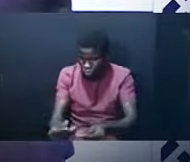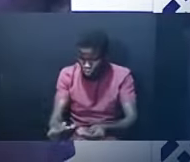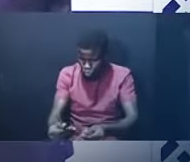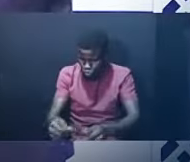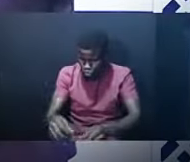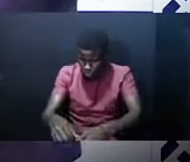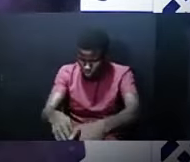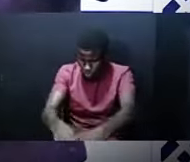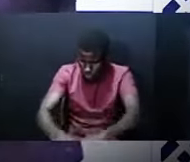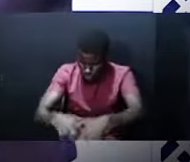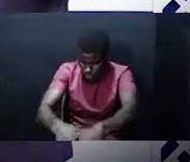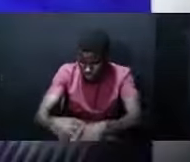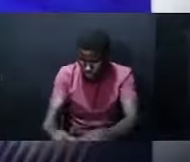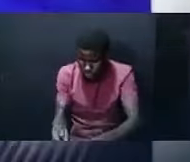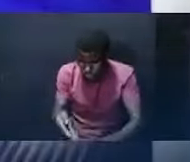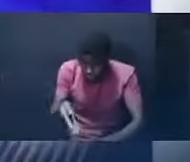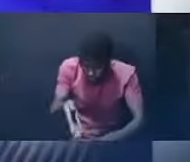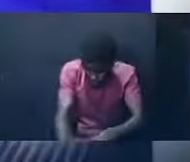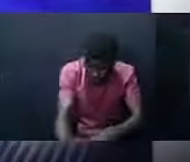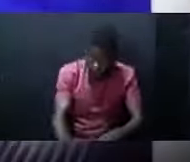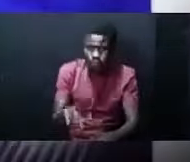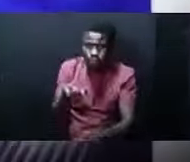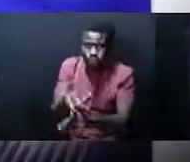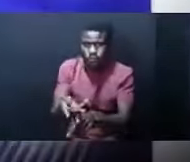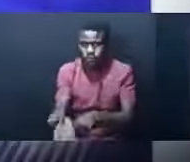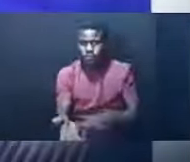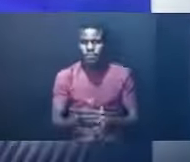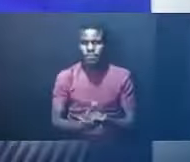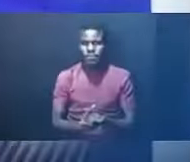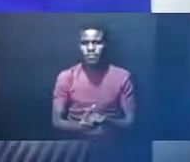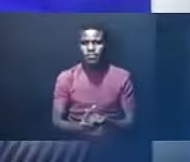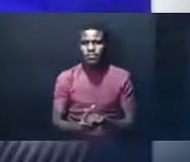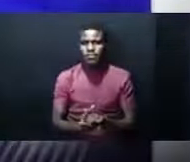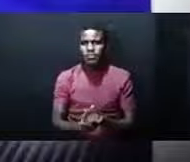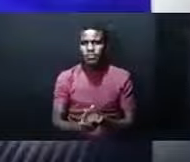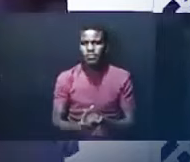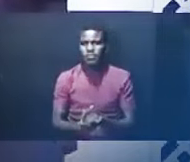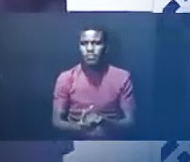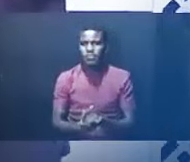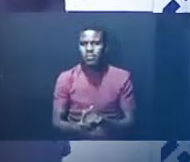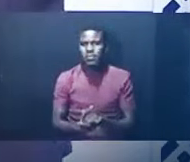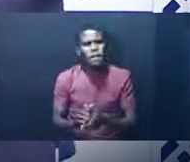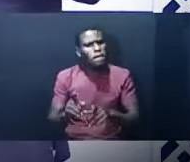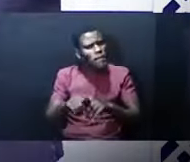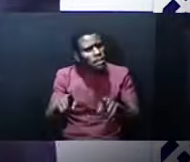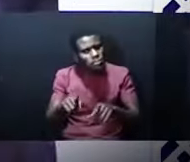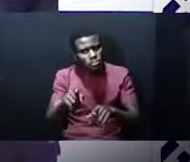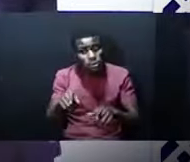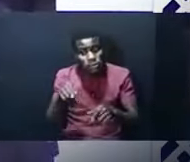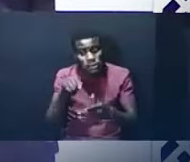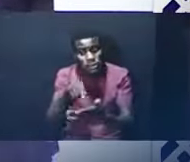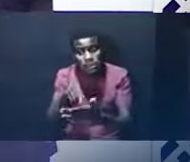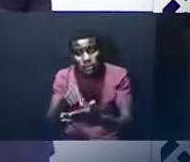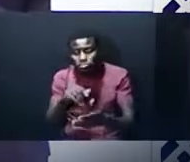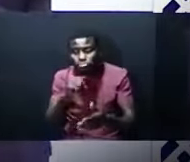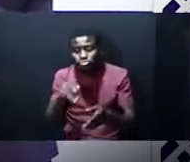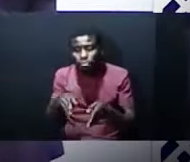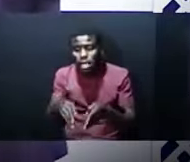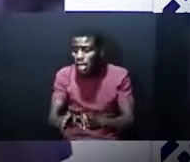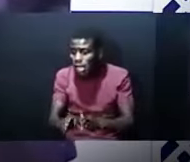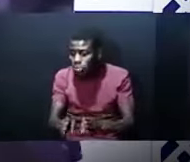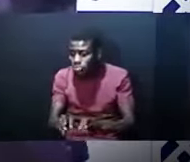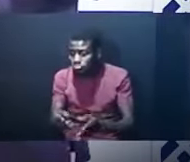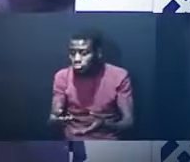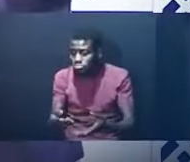fem. And don't give it that space on the ground. Na we no me mano sa kwenye no.